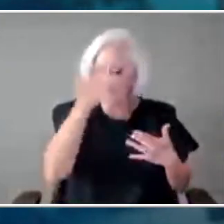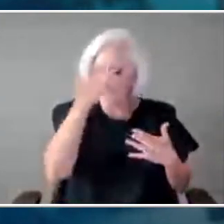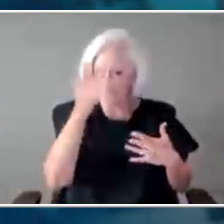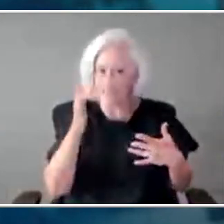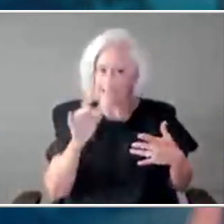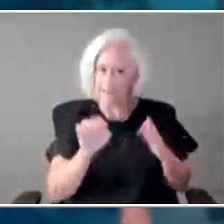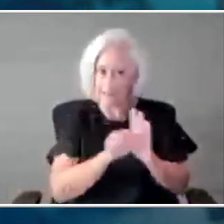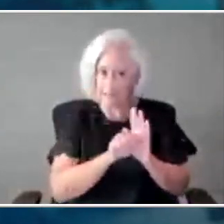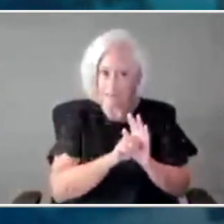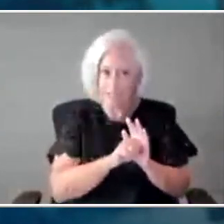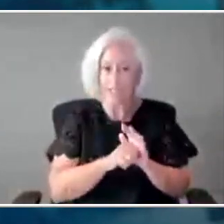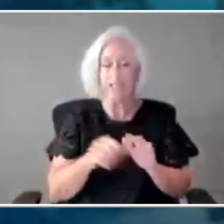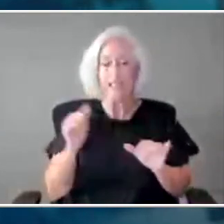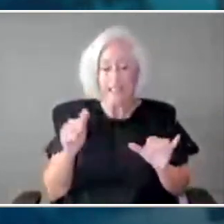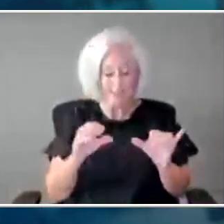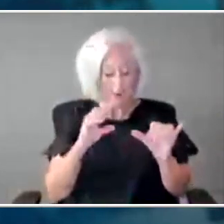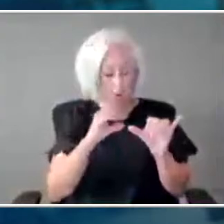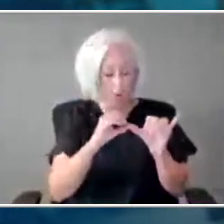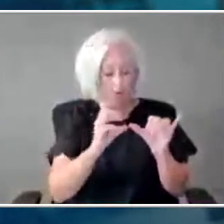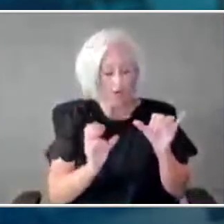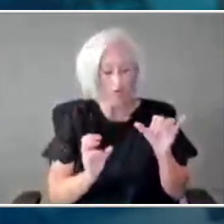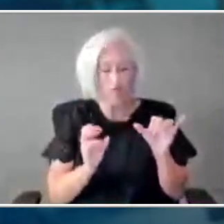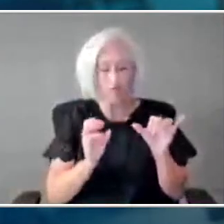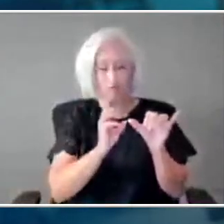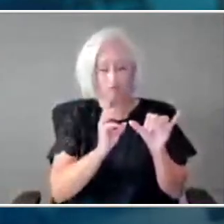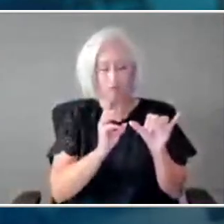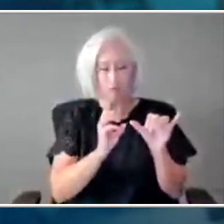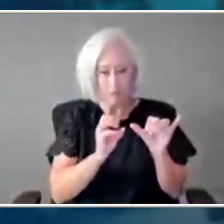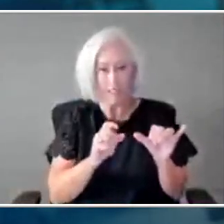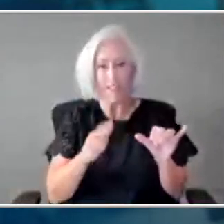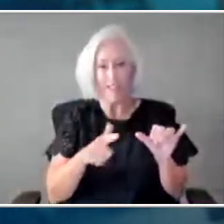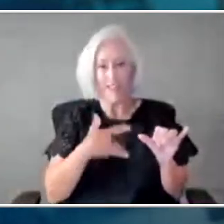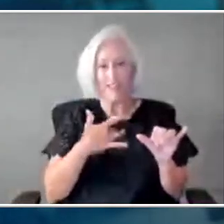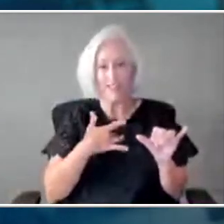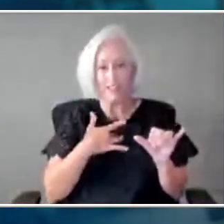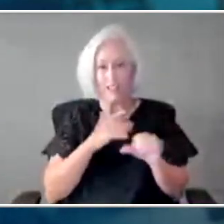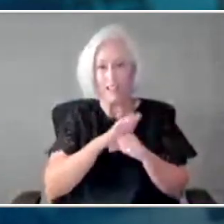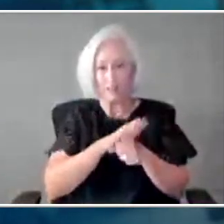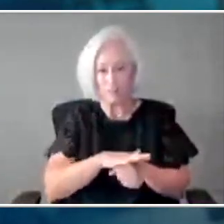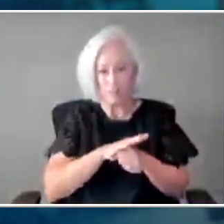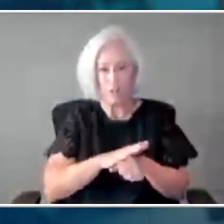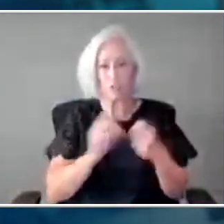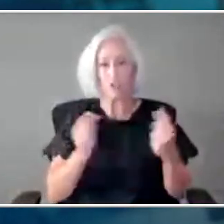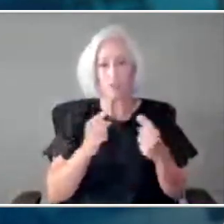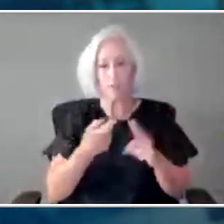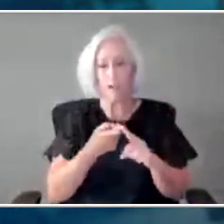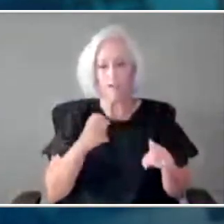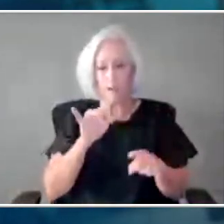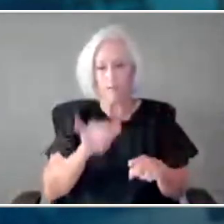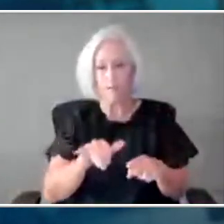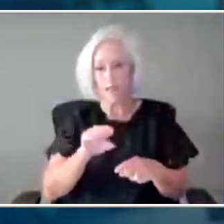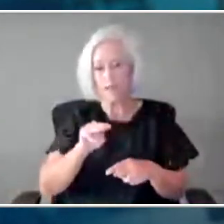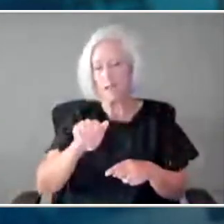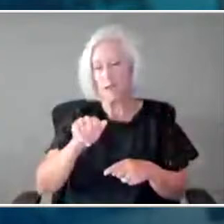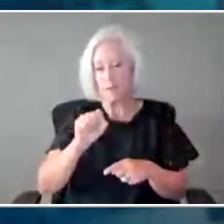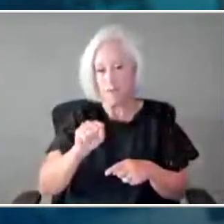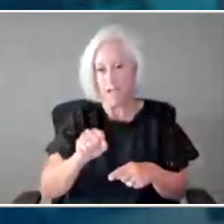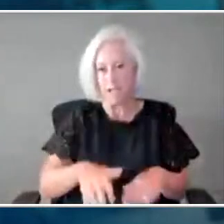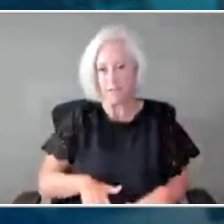on your ovary, and that's really what a lot of people start getting the symptoms from, is that pressure and pain from that mass building up or fluid building up in the